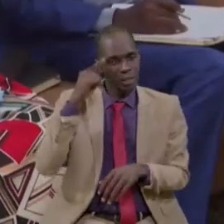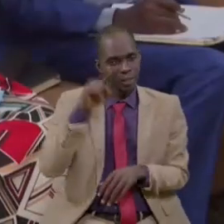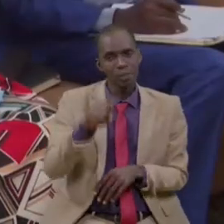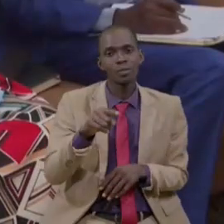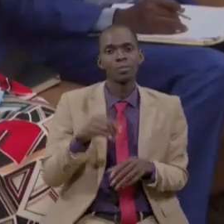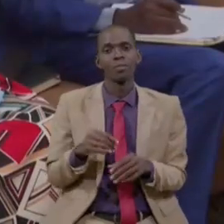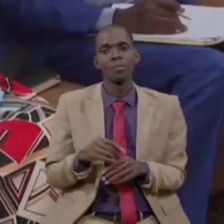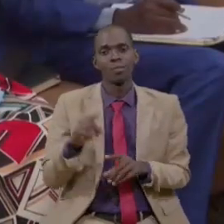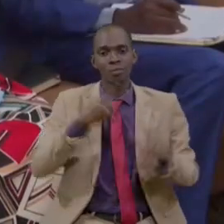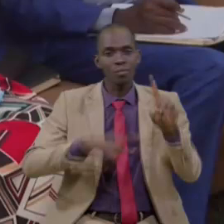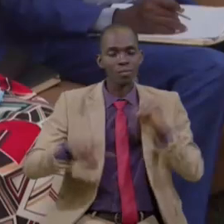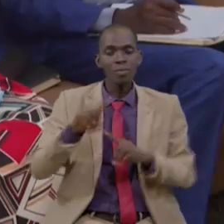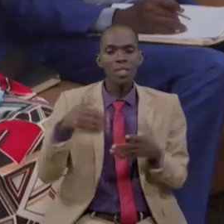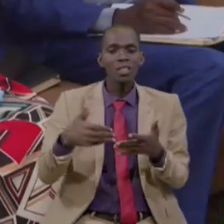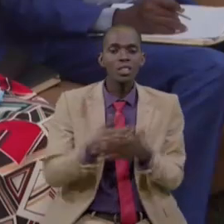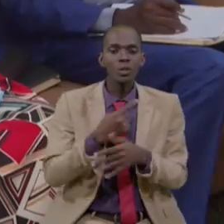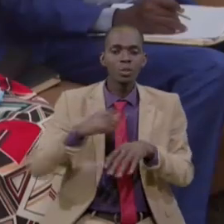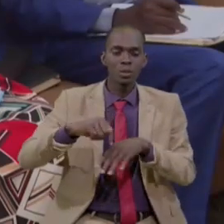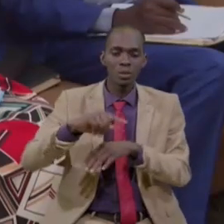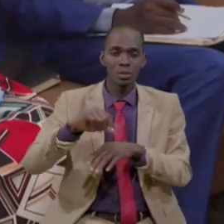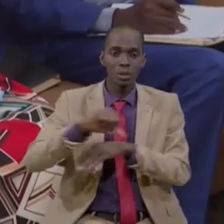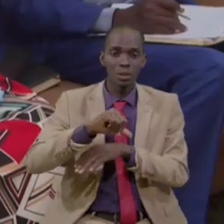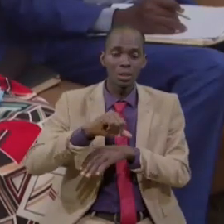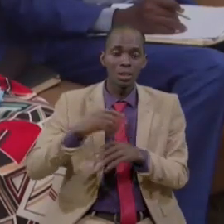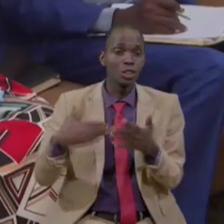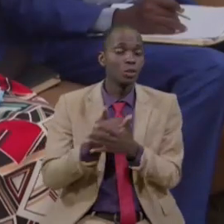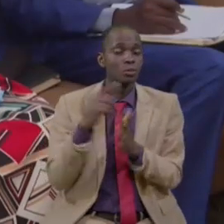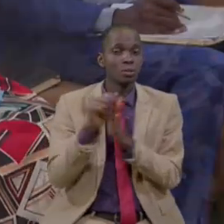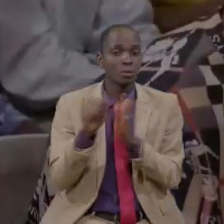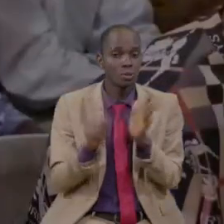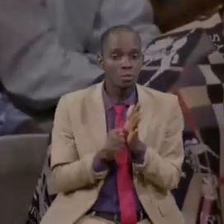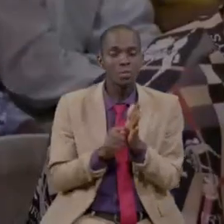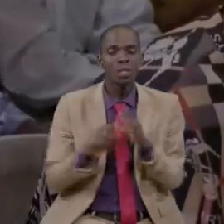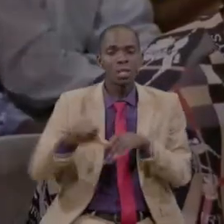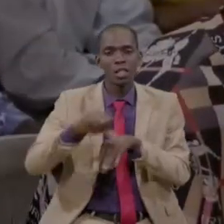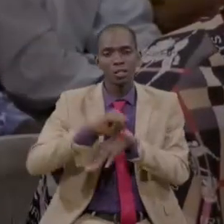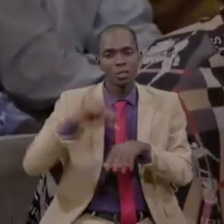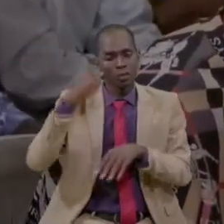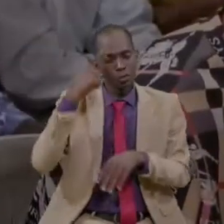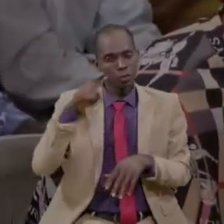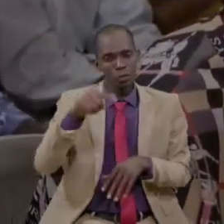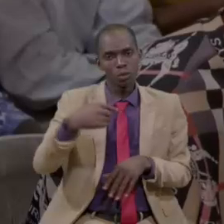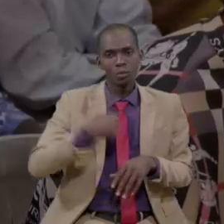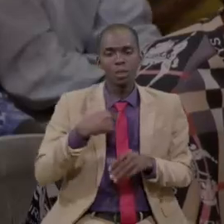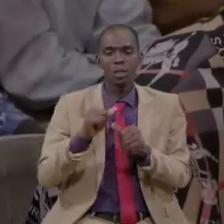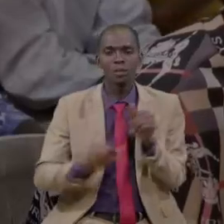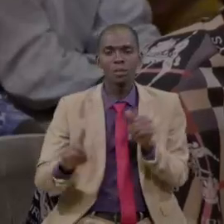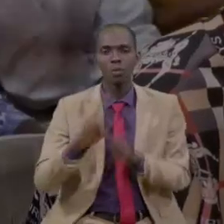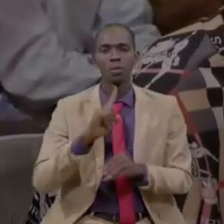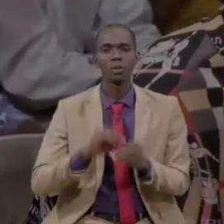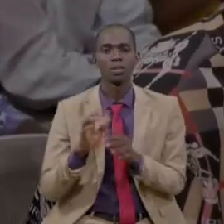Testament anointing for the ministers and for everyone in Jesus' name.